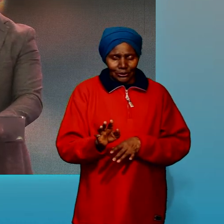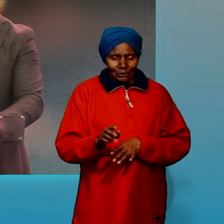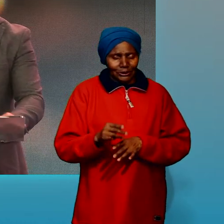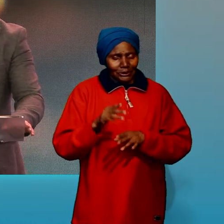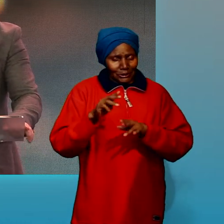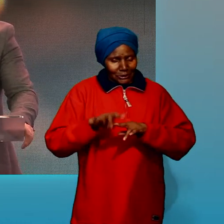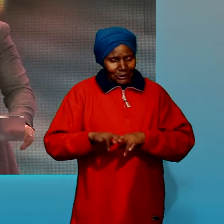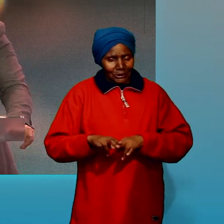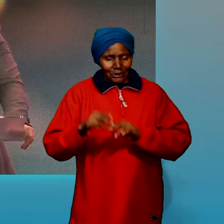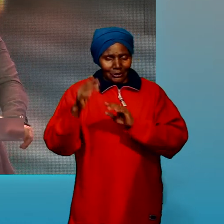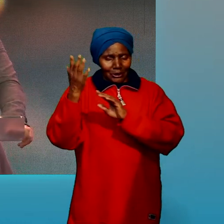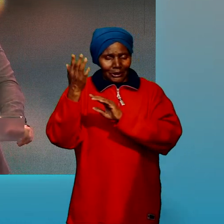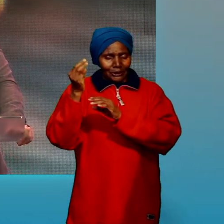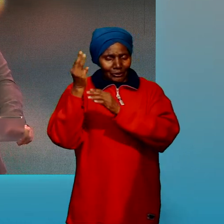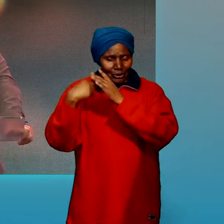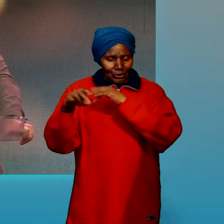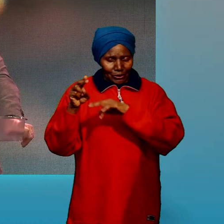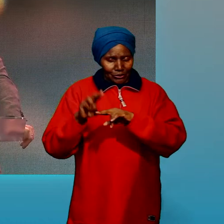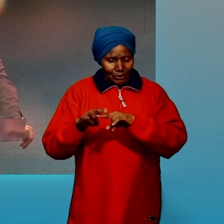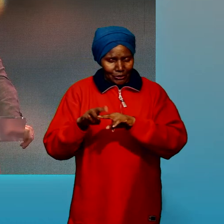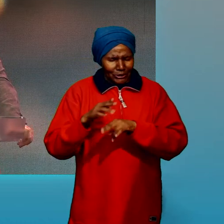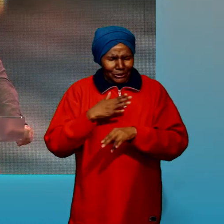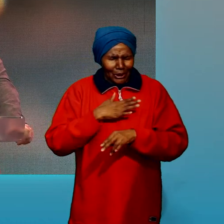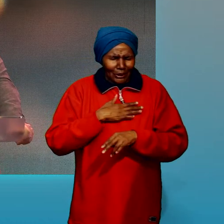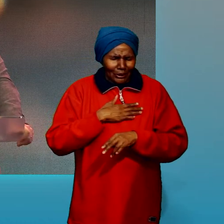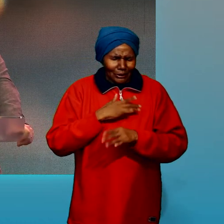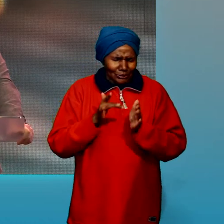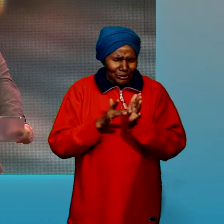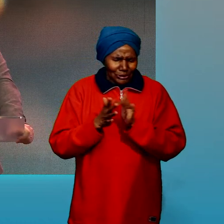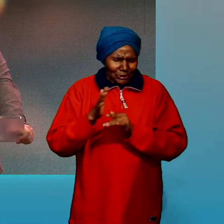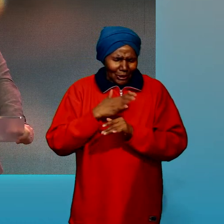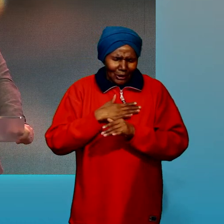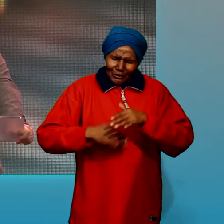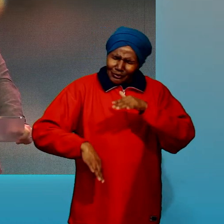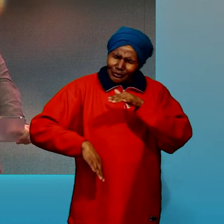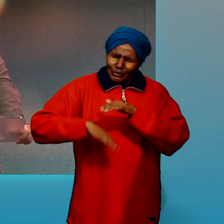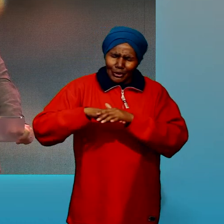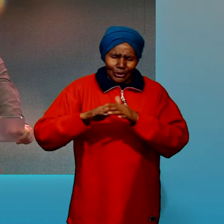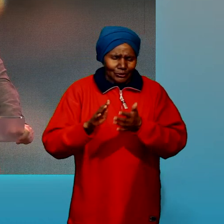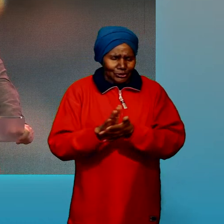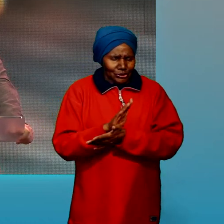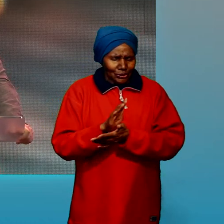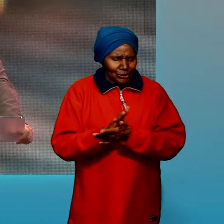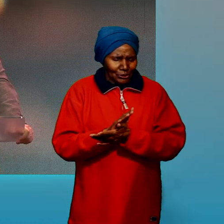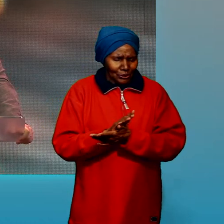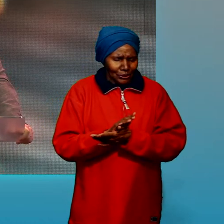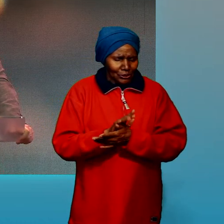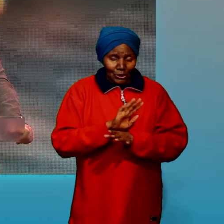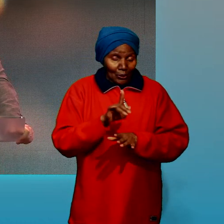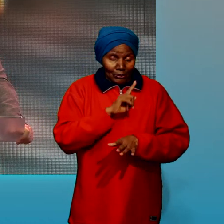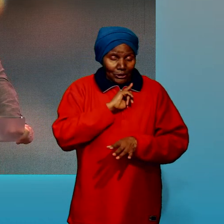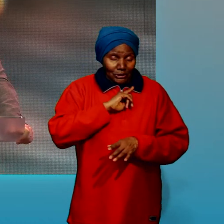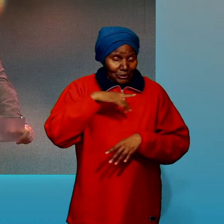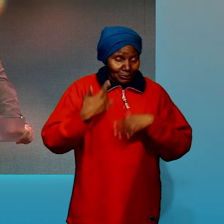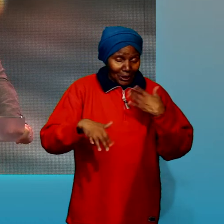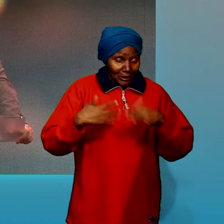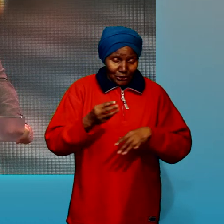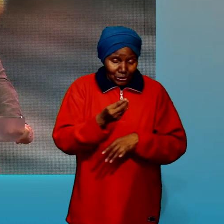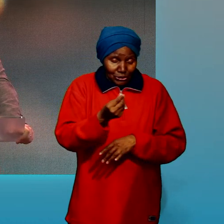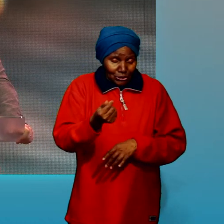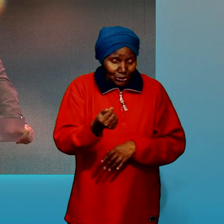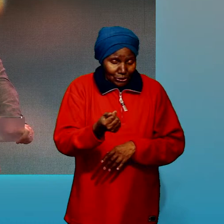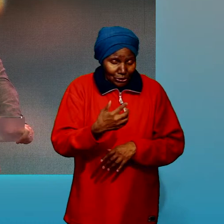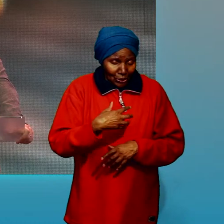Jesus had a heart full of joy, not because of the impending pain,